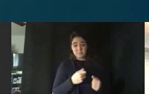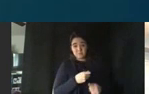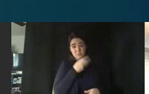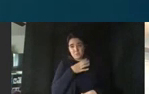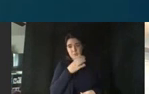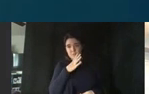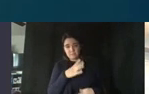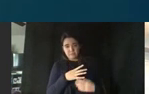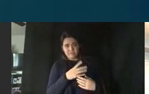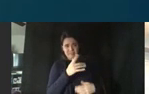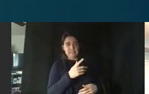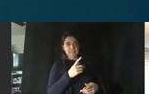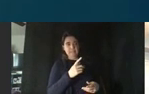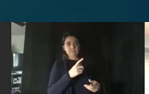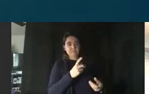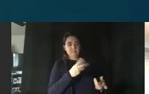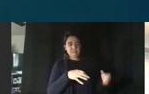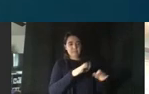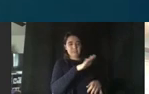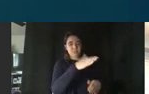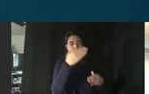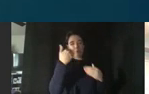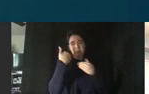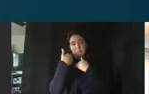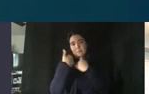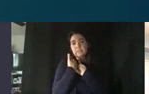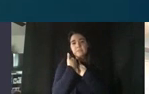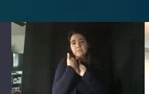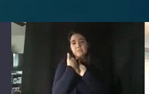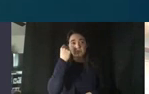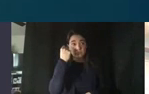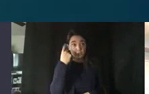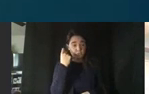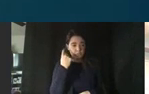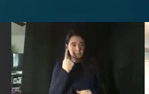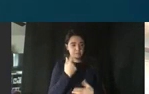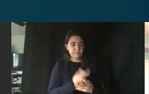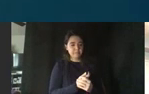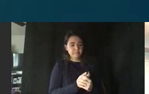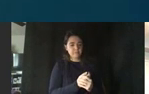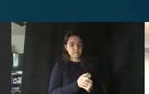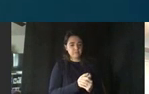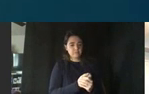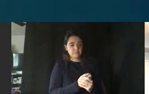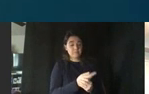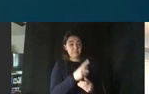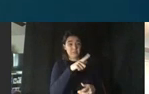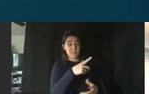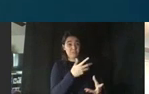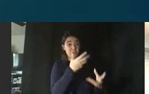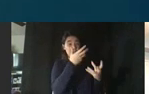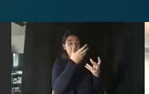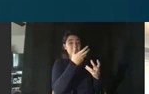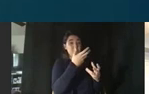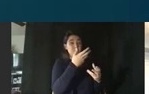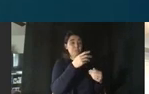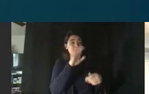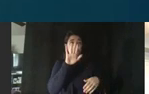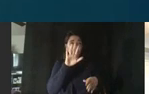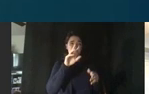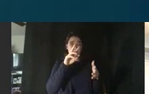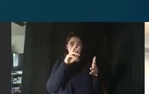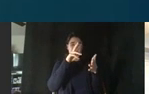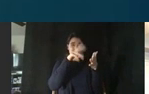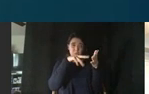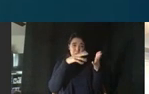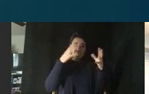it's your responsibility in the sense of they're going to trust you. A lot of these readers are going to trust you. Some may